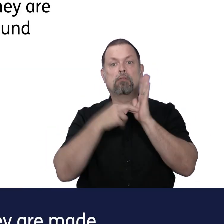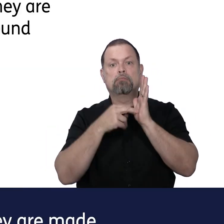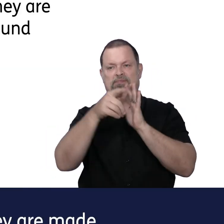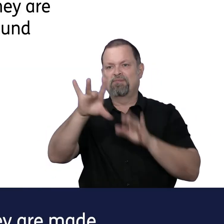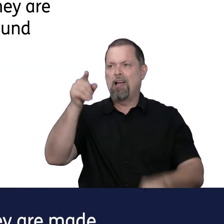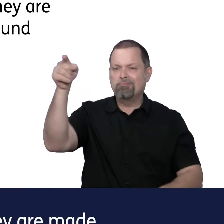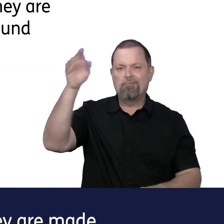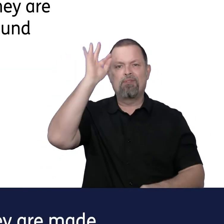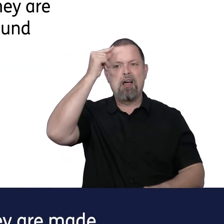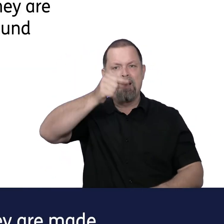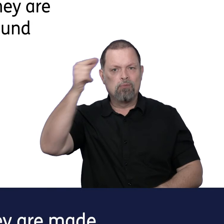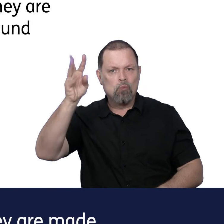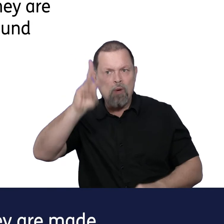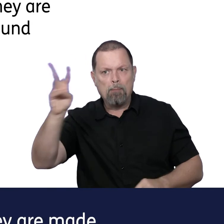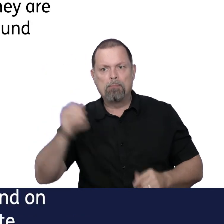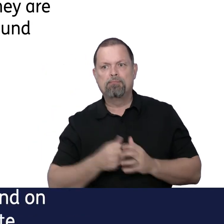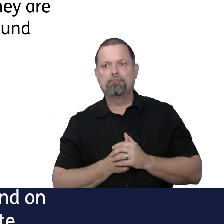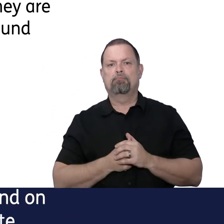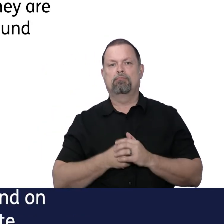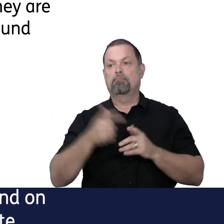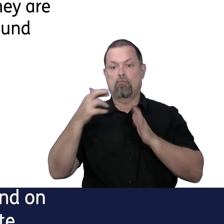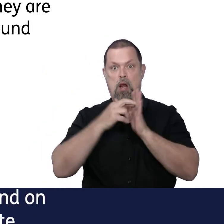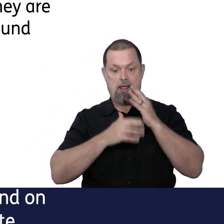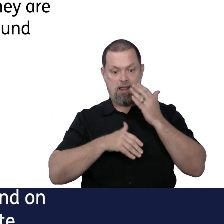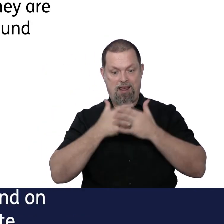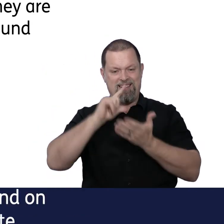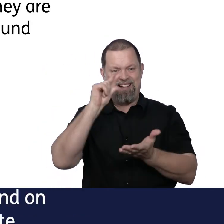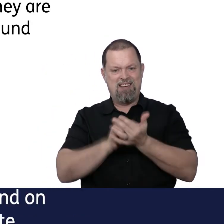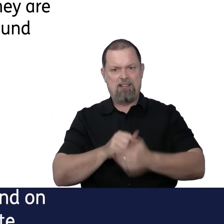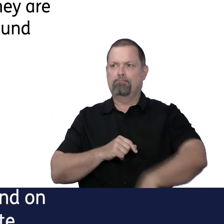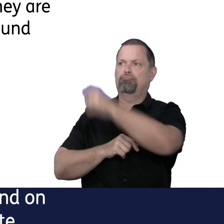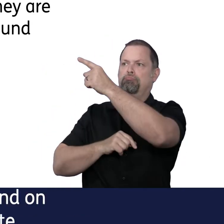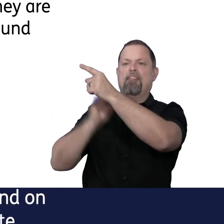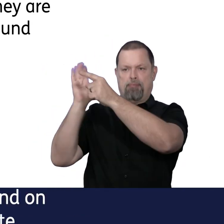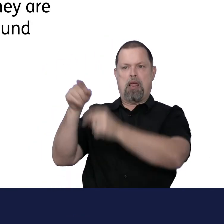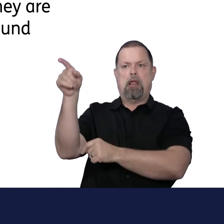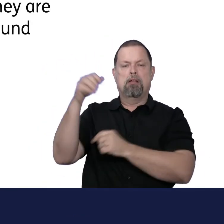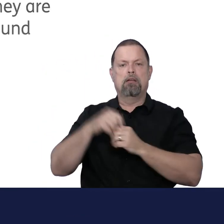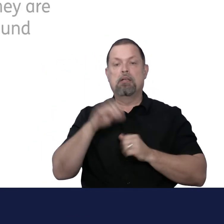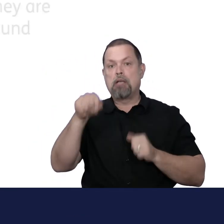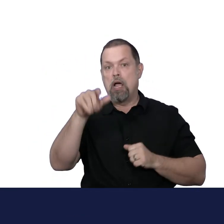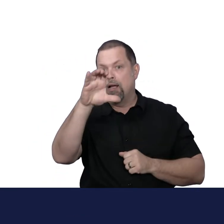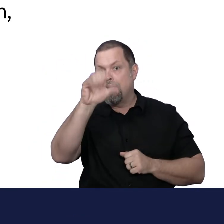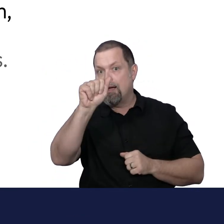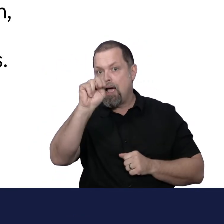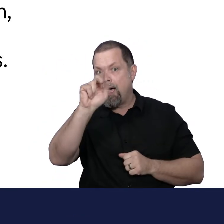They are put there after they are made. They can also be found on the CanLII website.